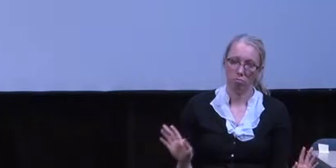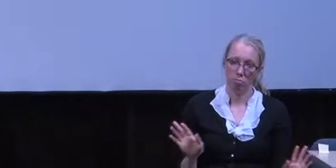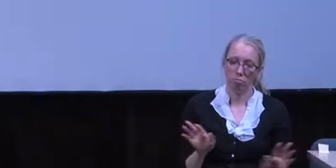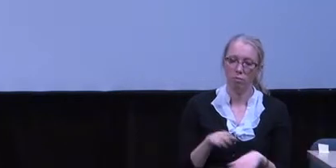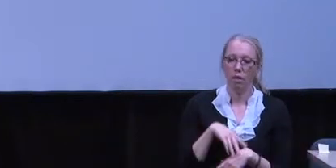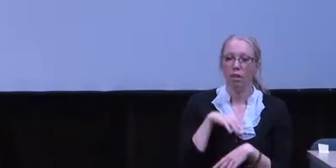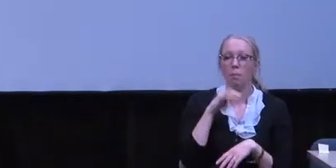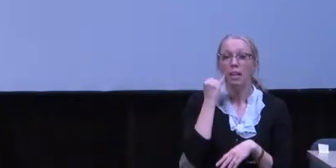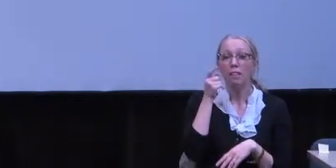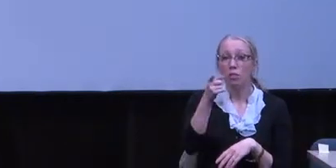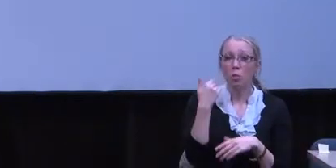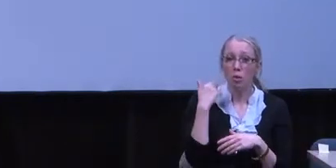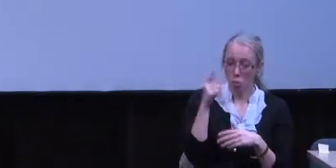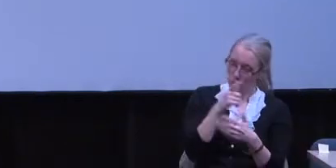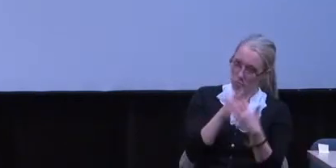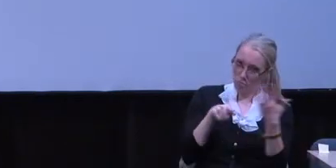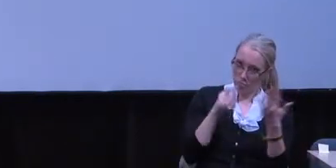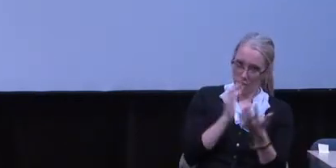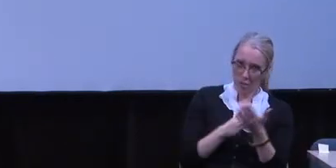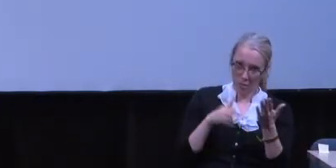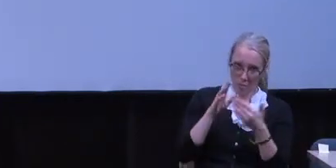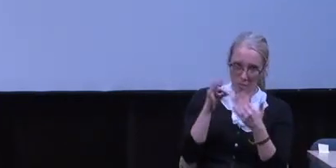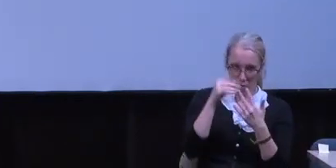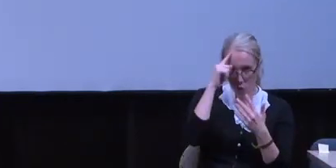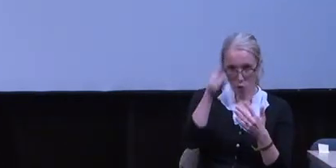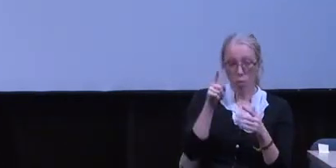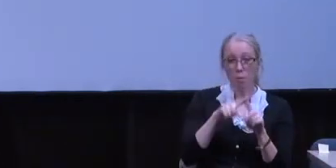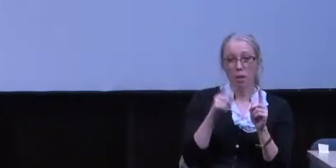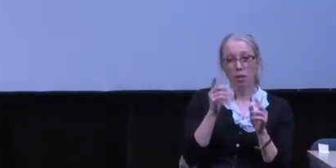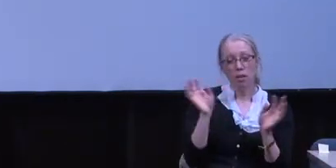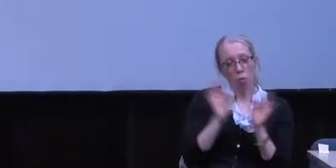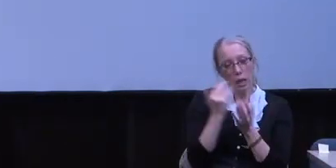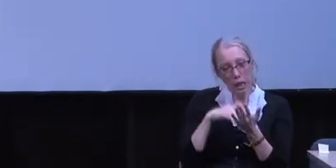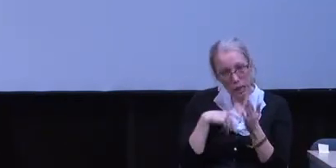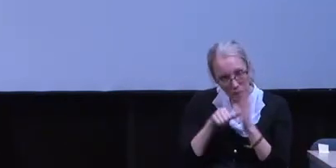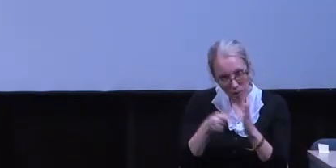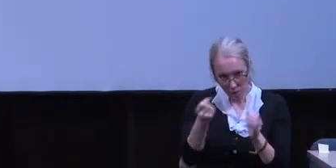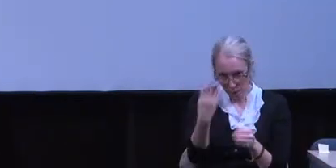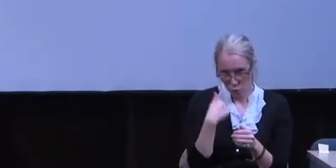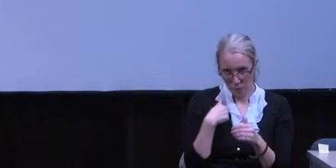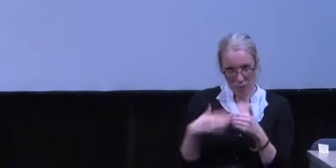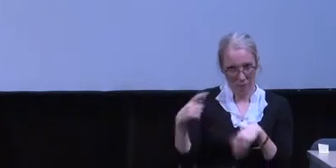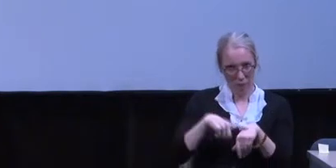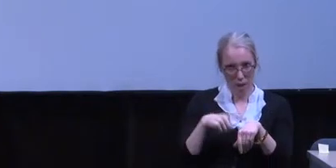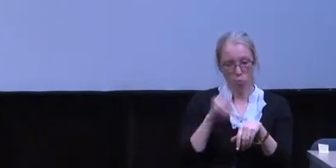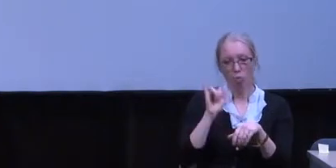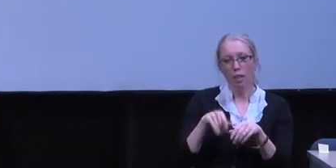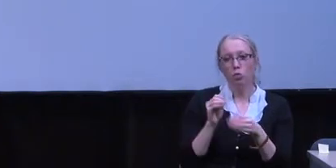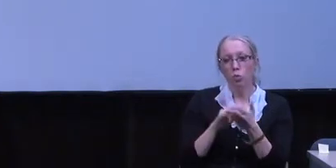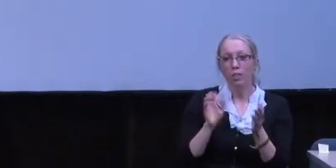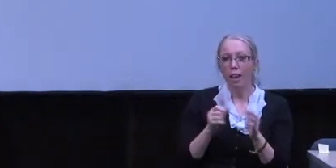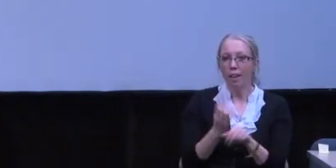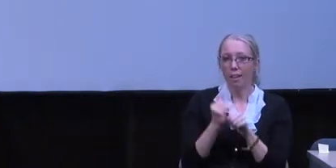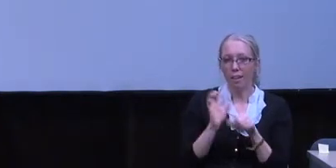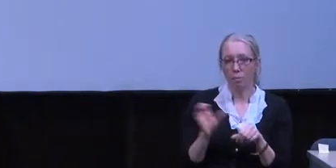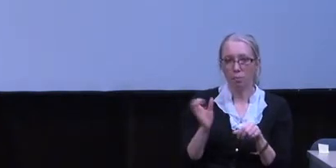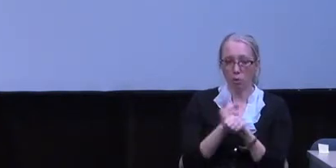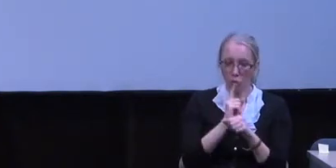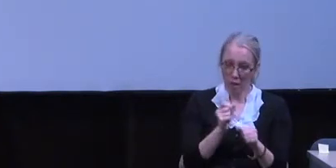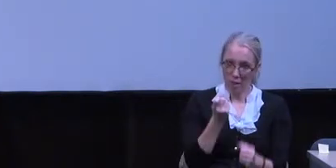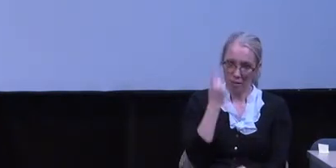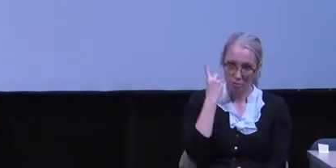to me, I can make sure that I get it closed captioned so that student can re-watch that content to make sure that they're getting all of